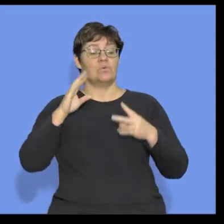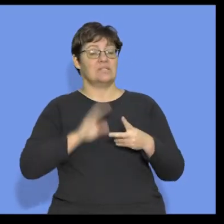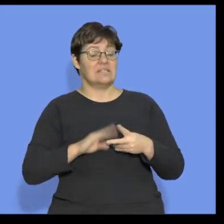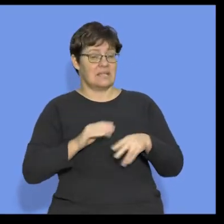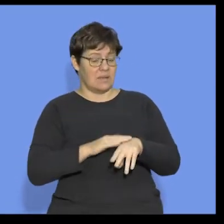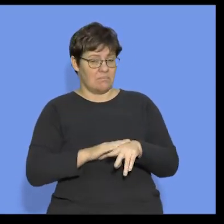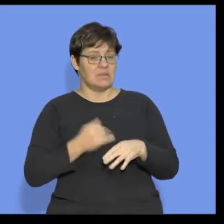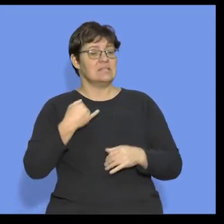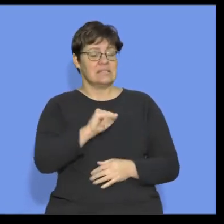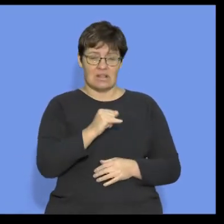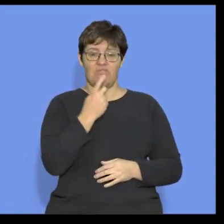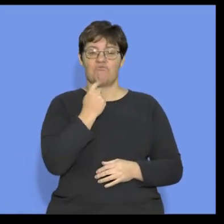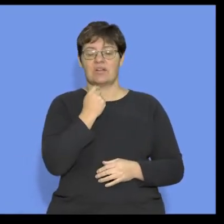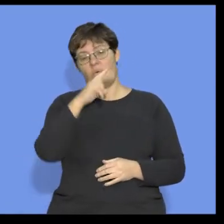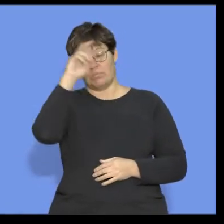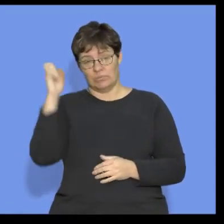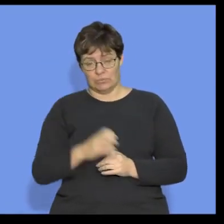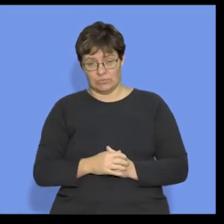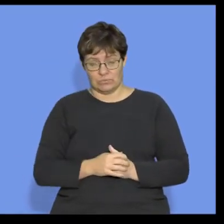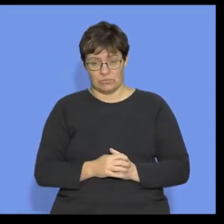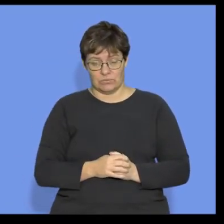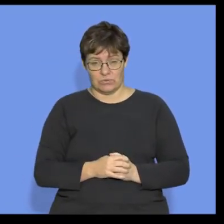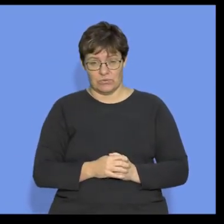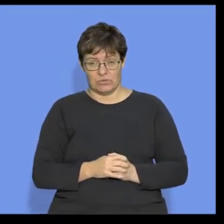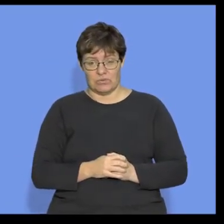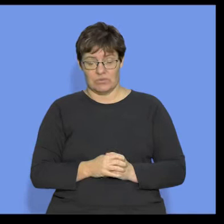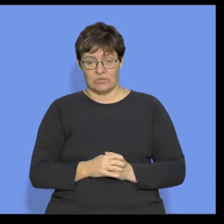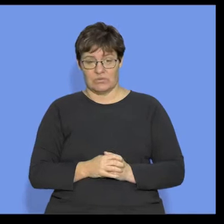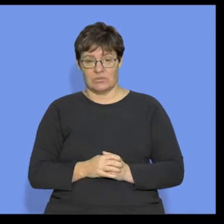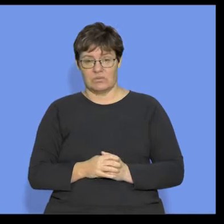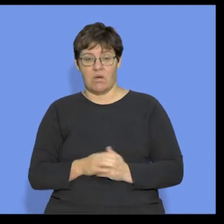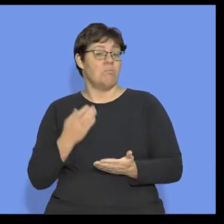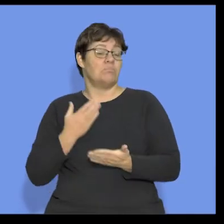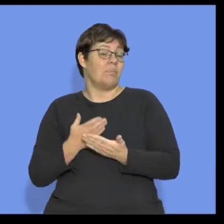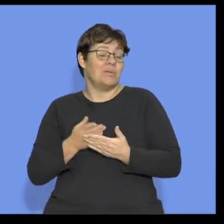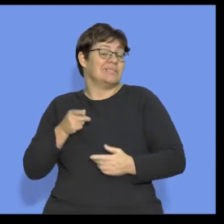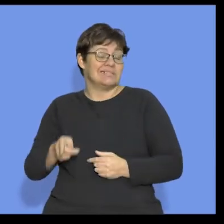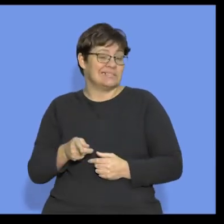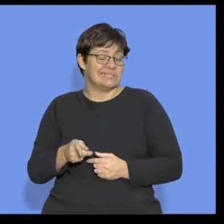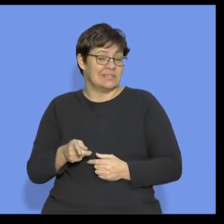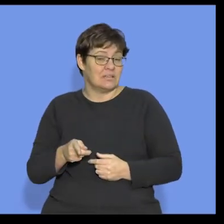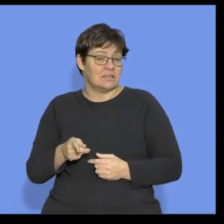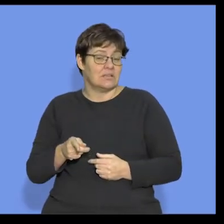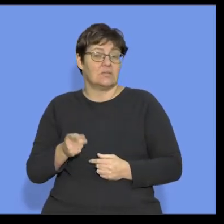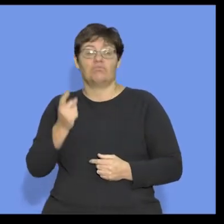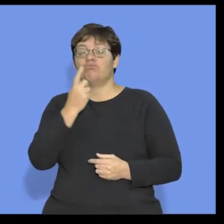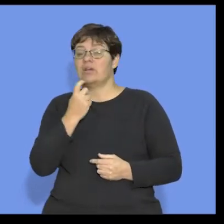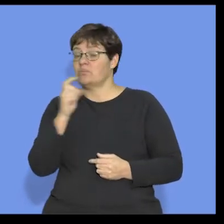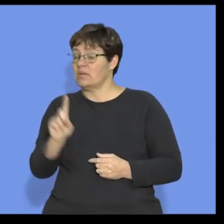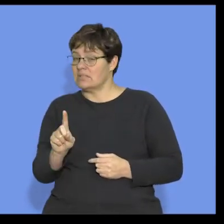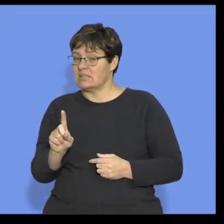it the second time, I can still get red or blue. I can get red or blue, and one of the probabilities, the probability of red